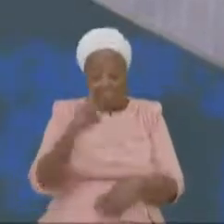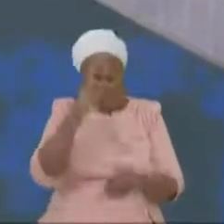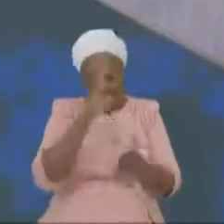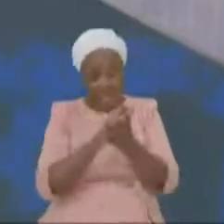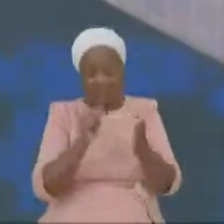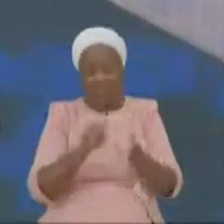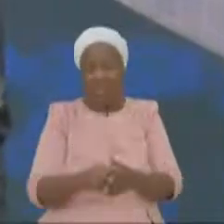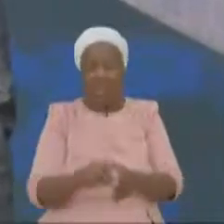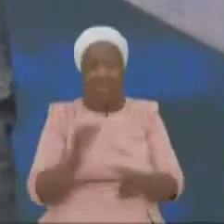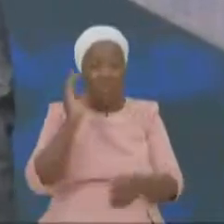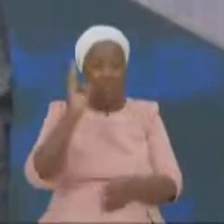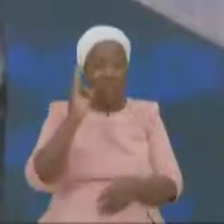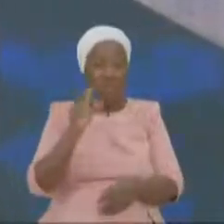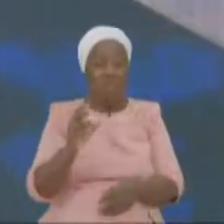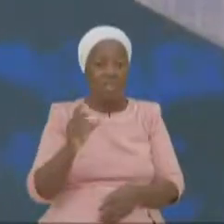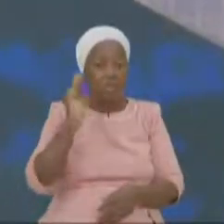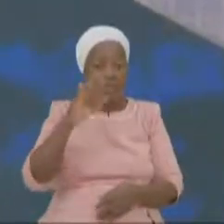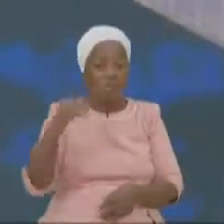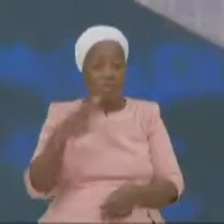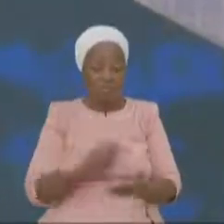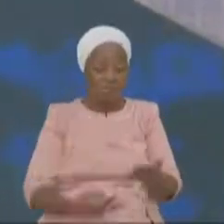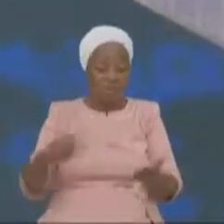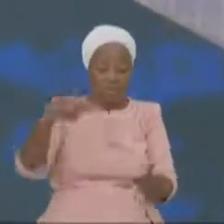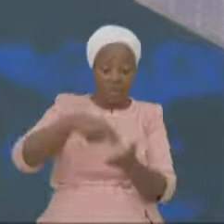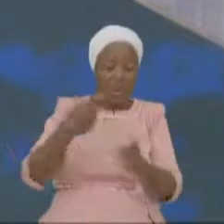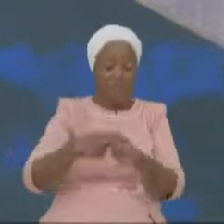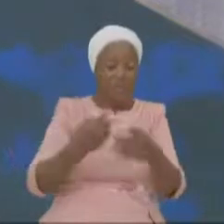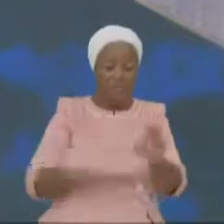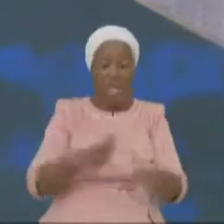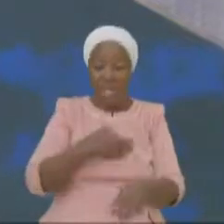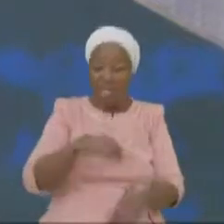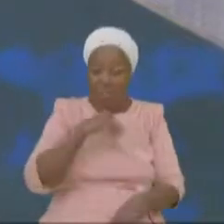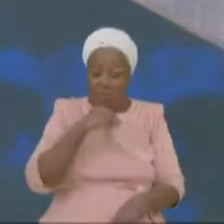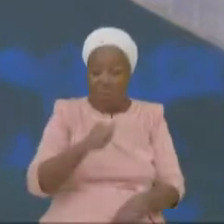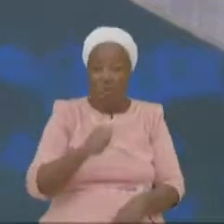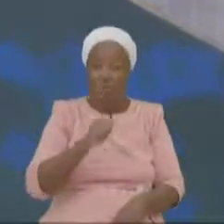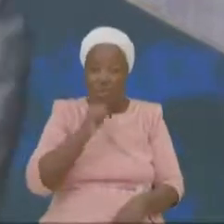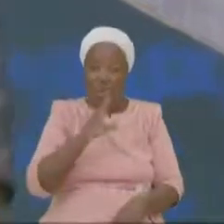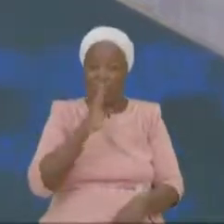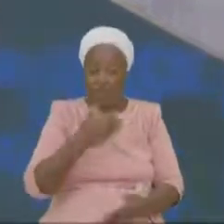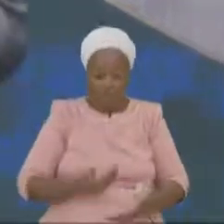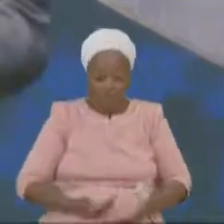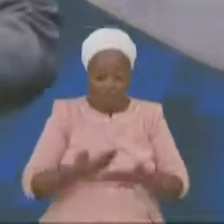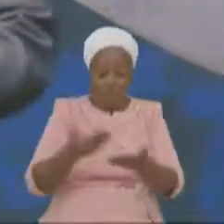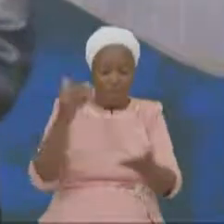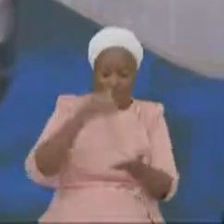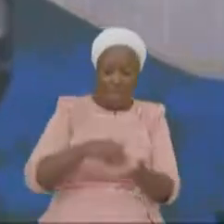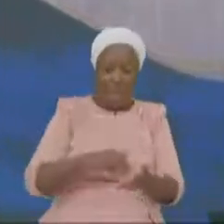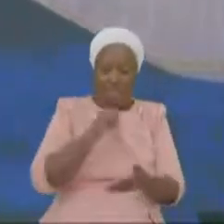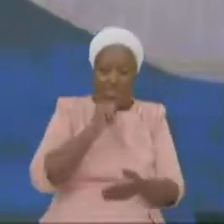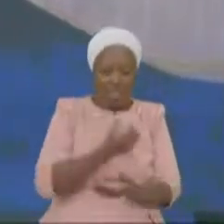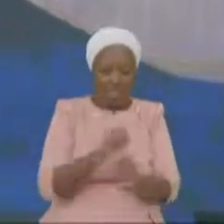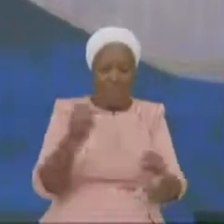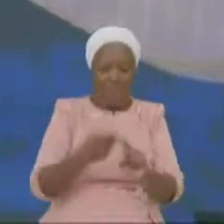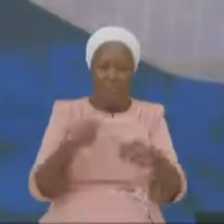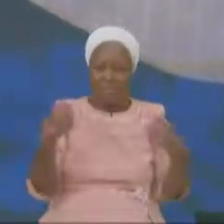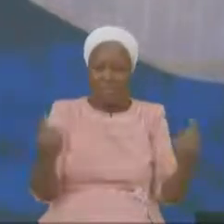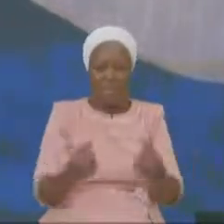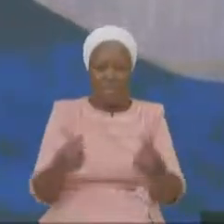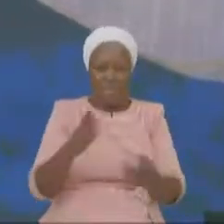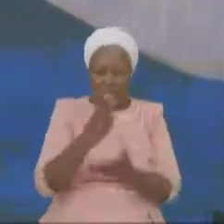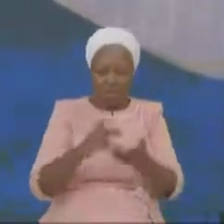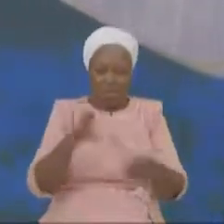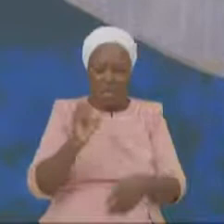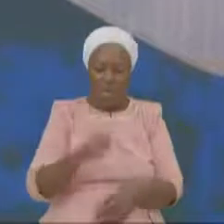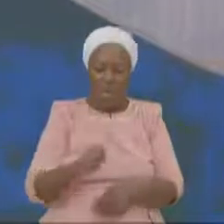of resurrection from the dead and not be born again. Somebody can believe the doctrine